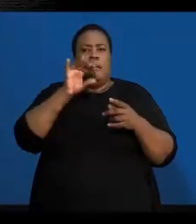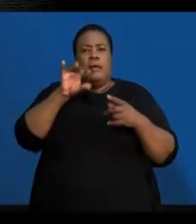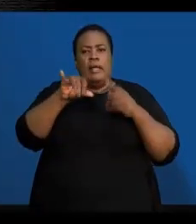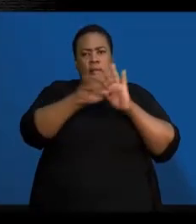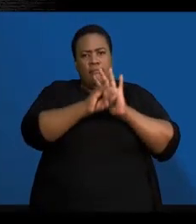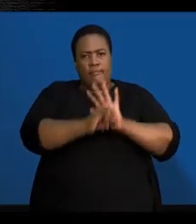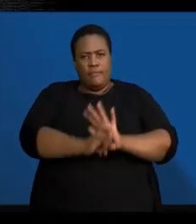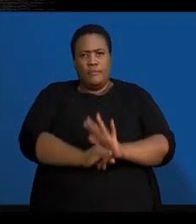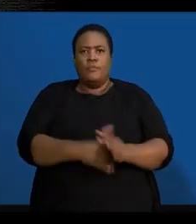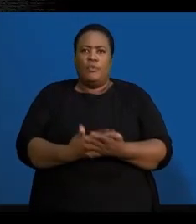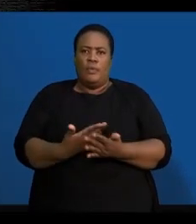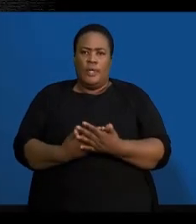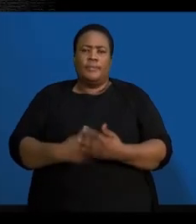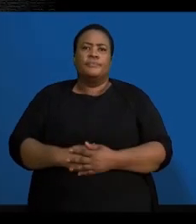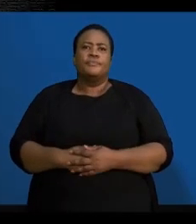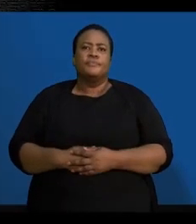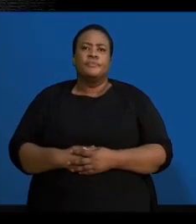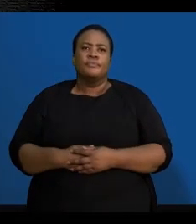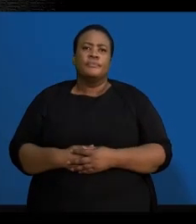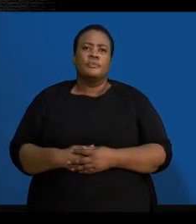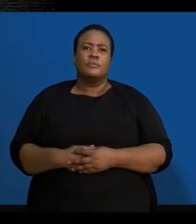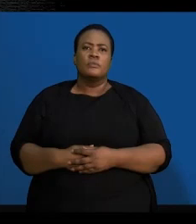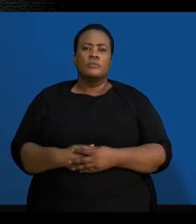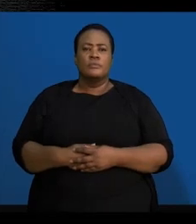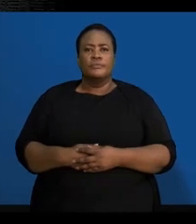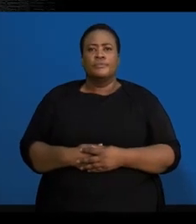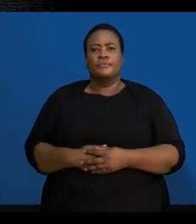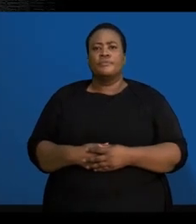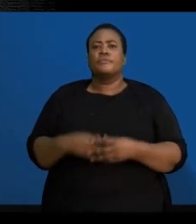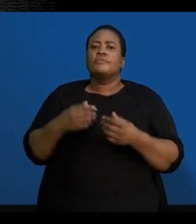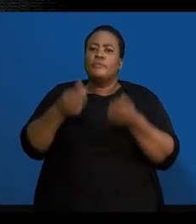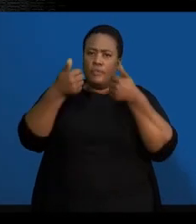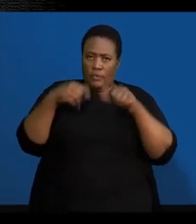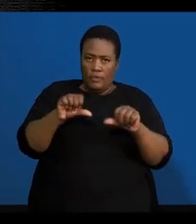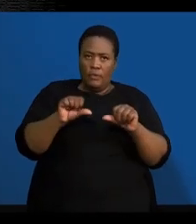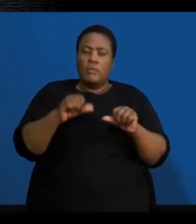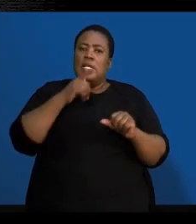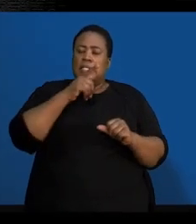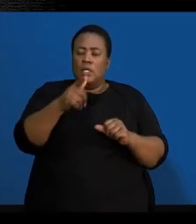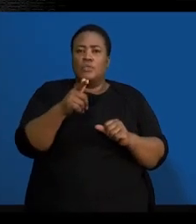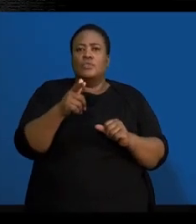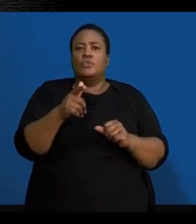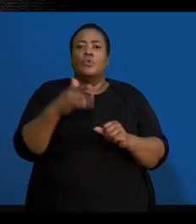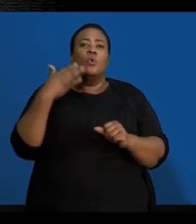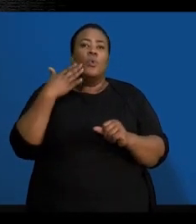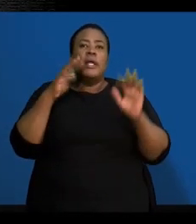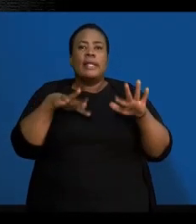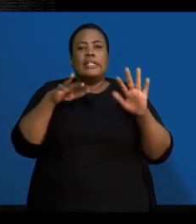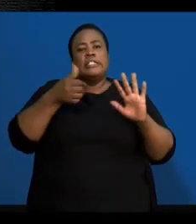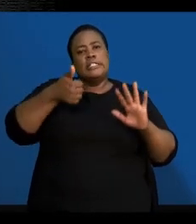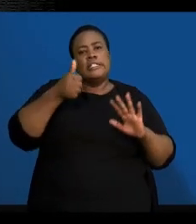Okay, now this is the next part of the source. Tells you that in